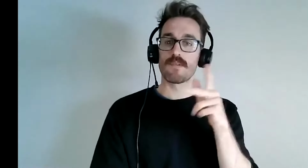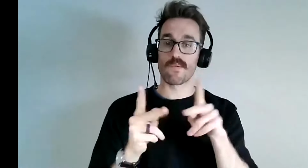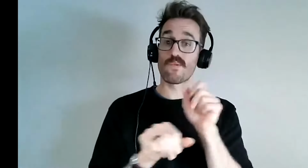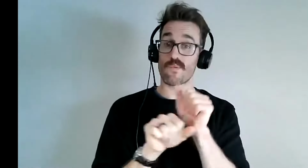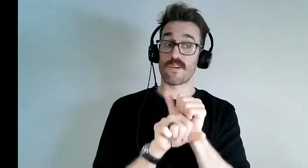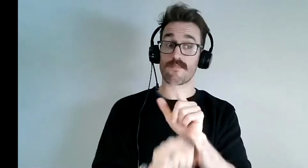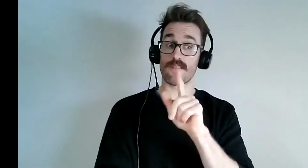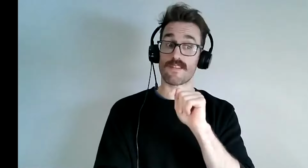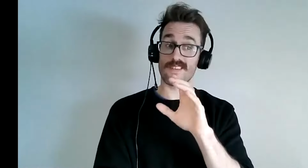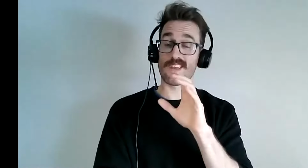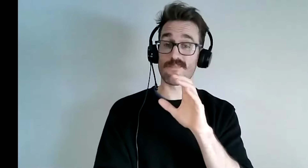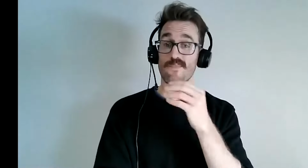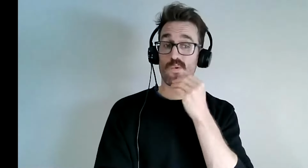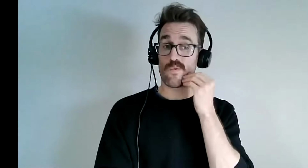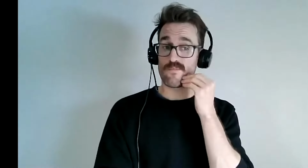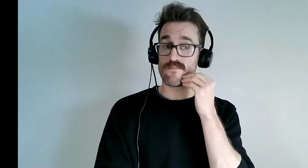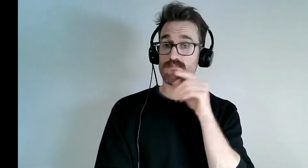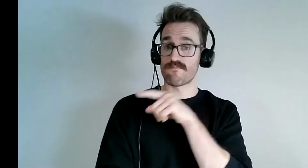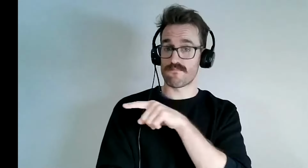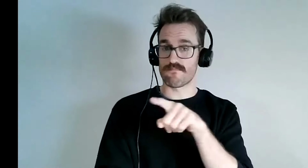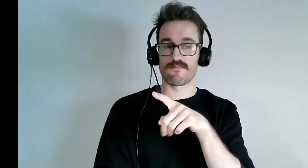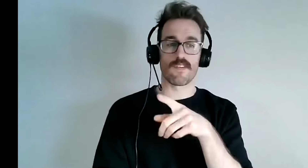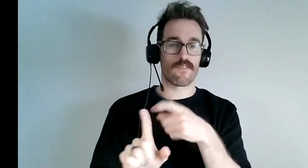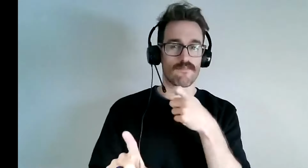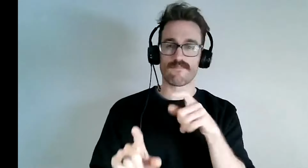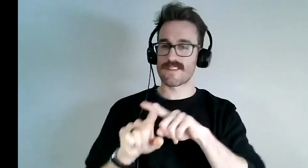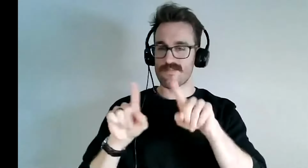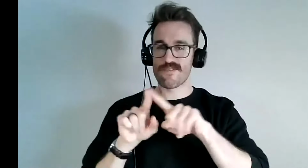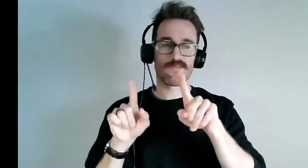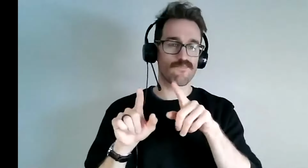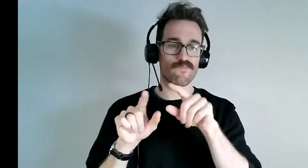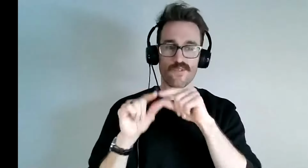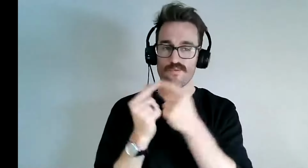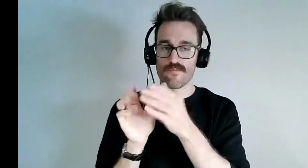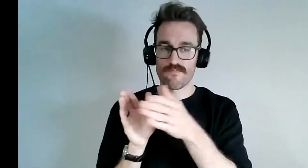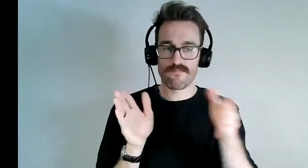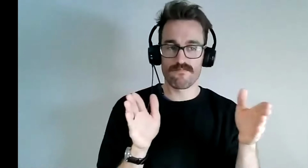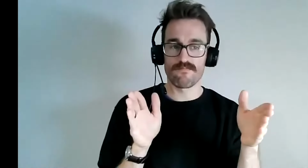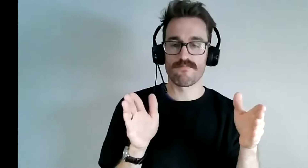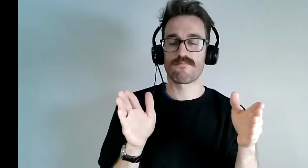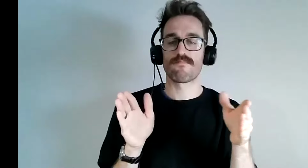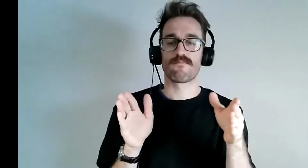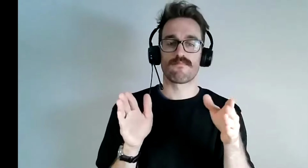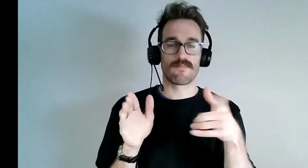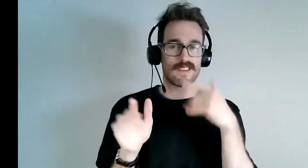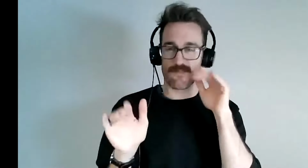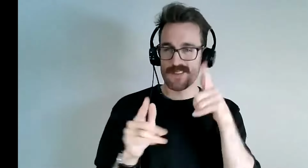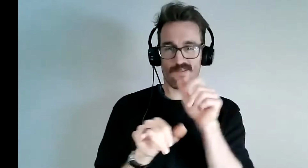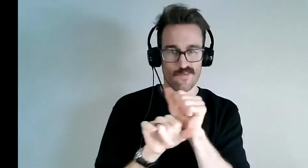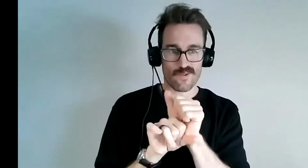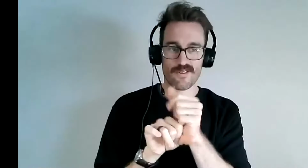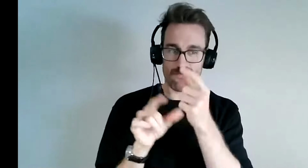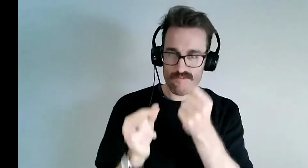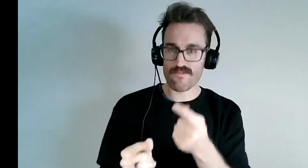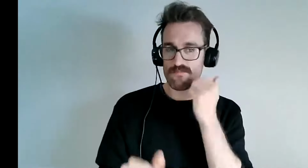who are predominantly from racialized and marginalized population groups and underpaid for the work that they're expected to do. How does the